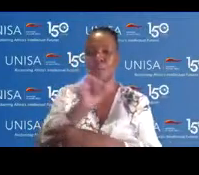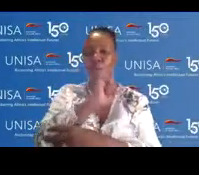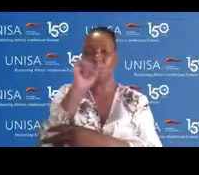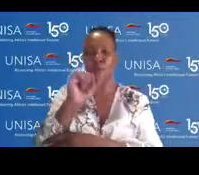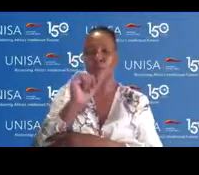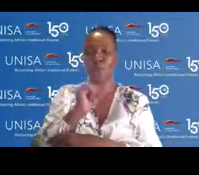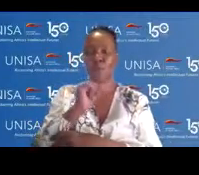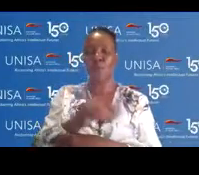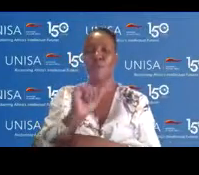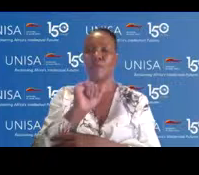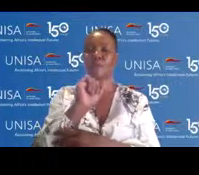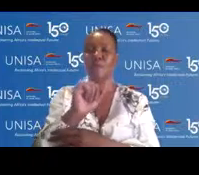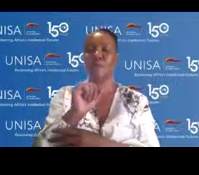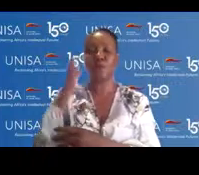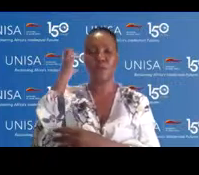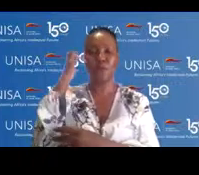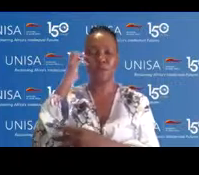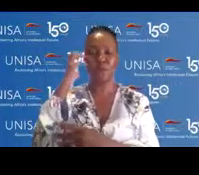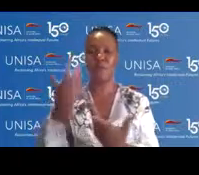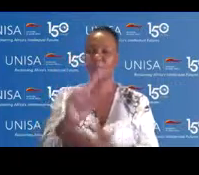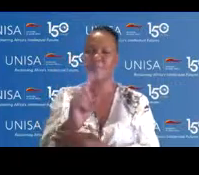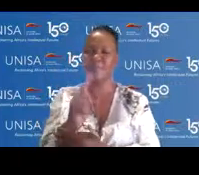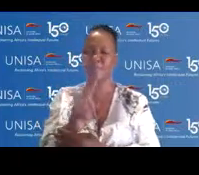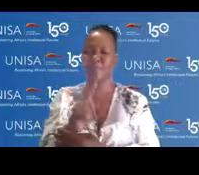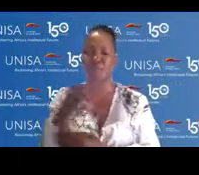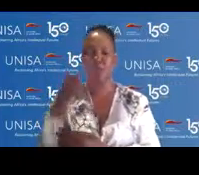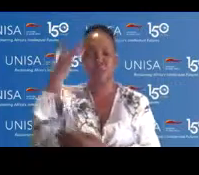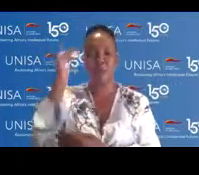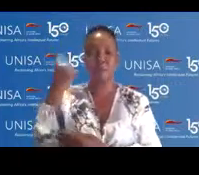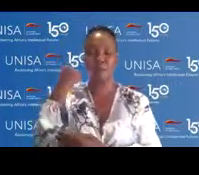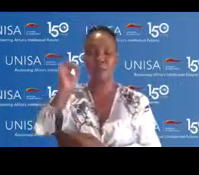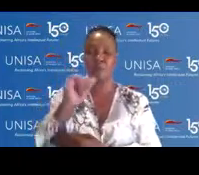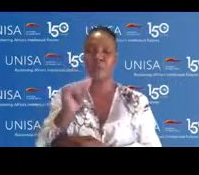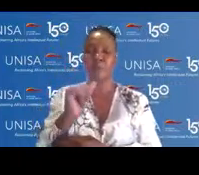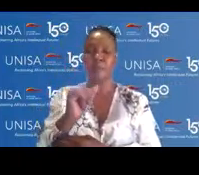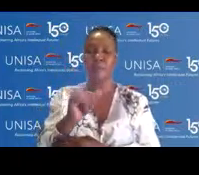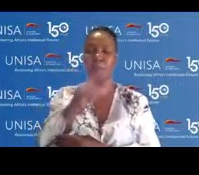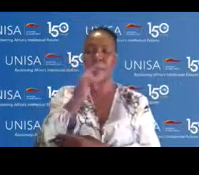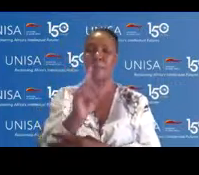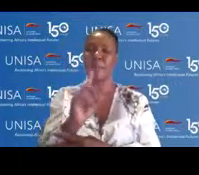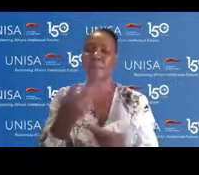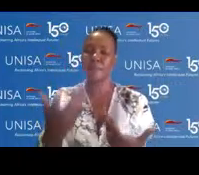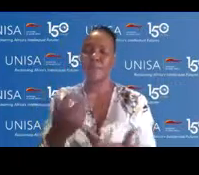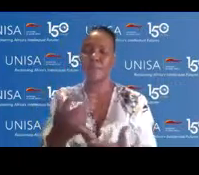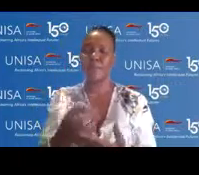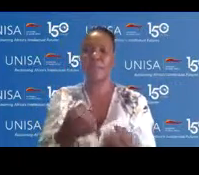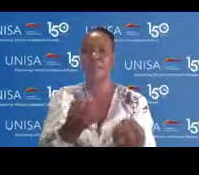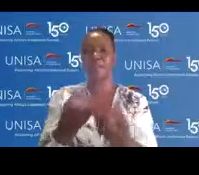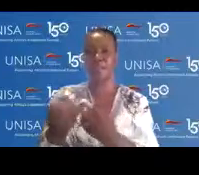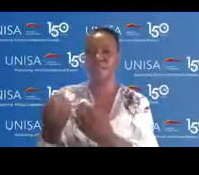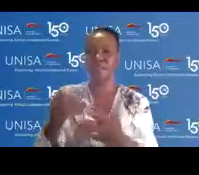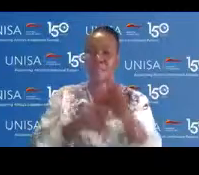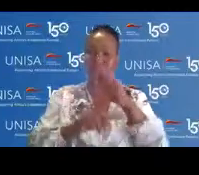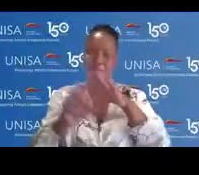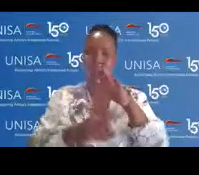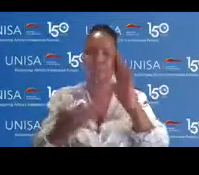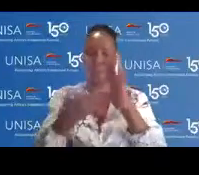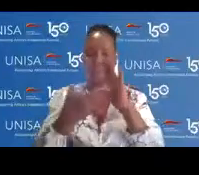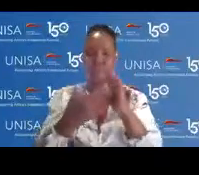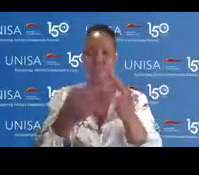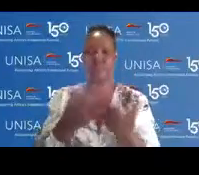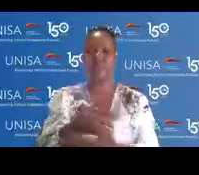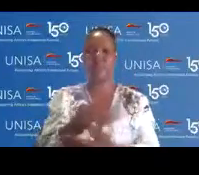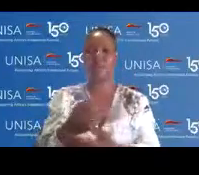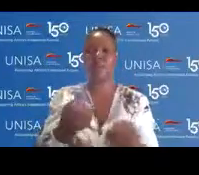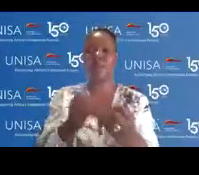to identify it? If not, we will actually show you once you come back. So we're going to give you 4 more minutes. Have a quick